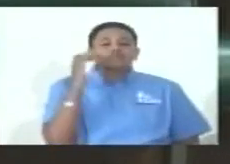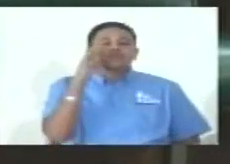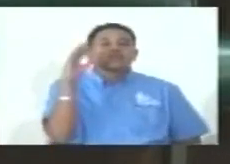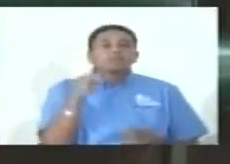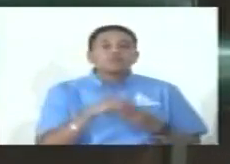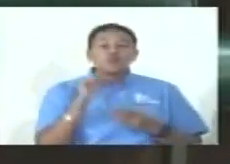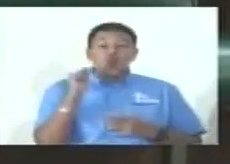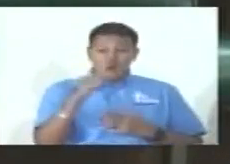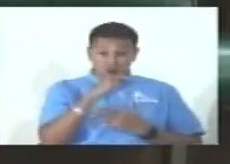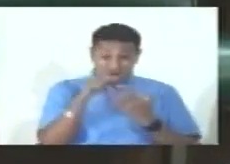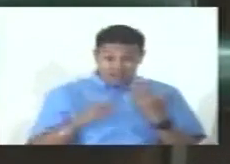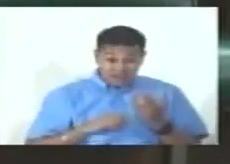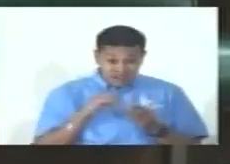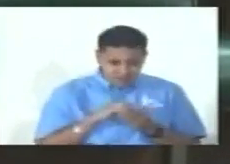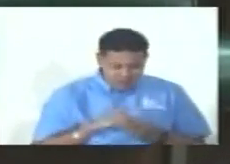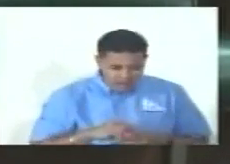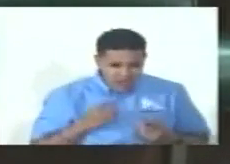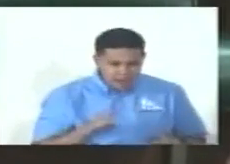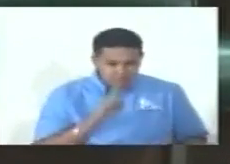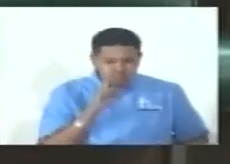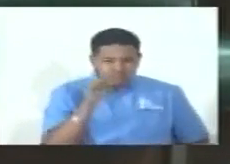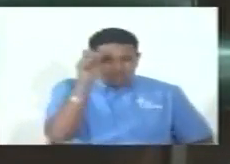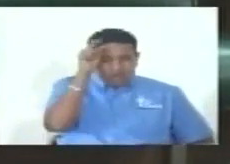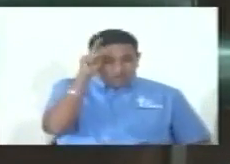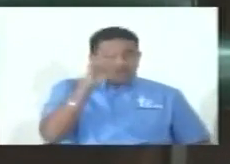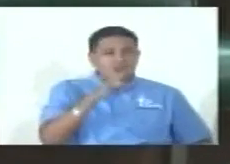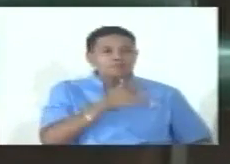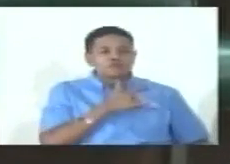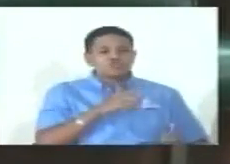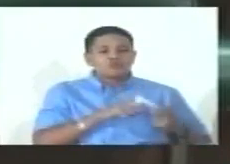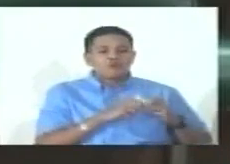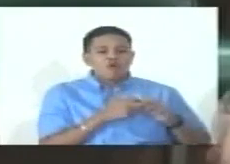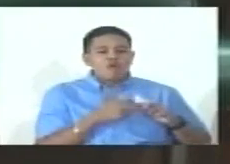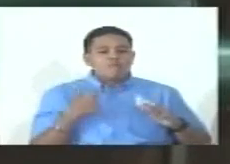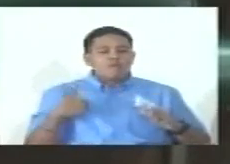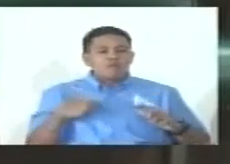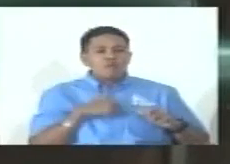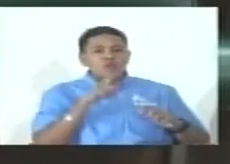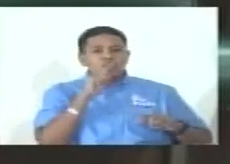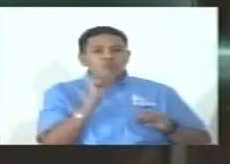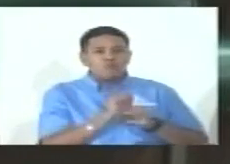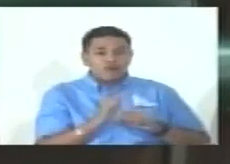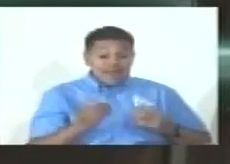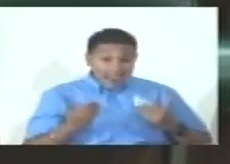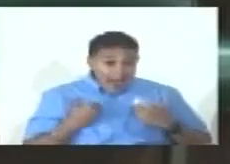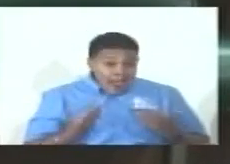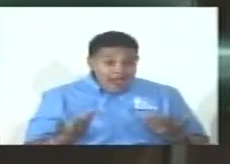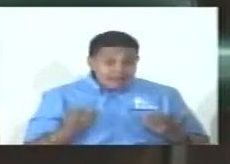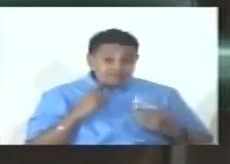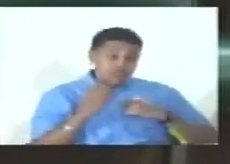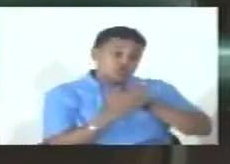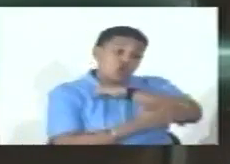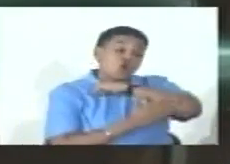we understand and appreciate the problems which we have as a